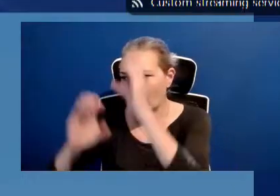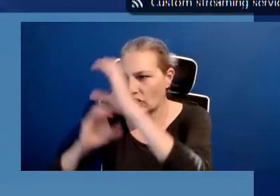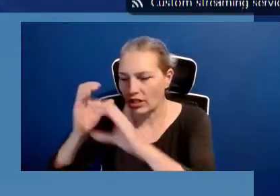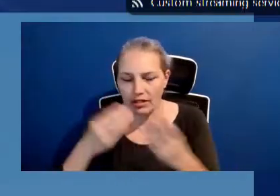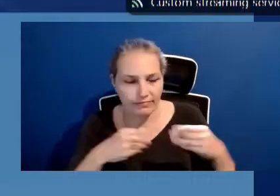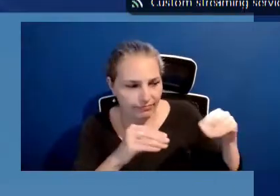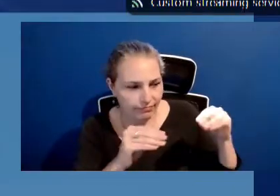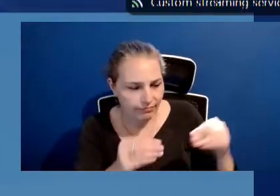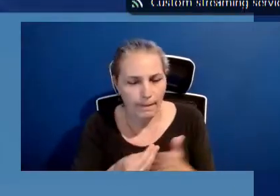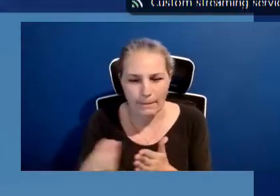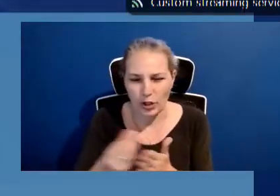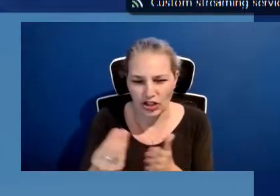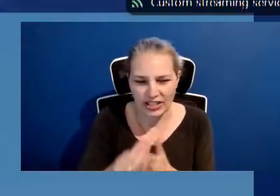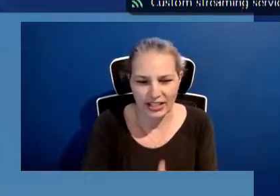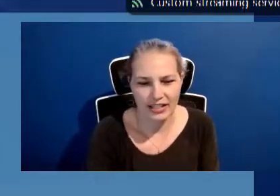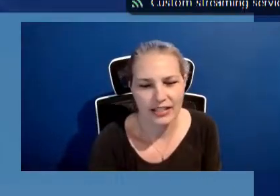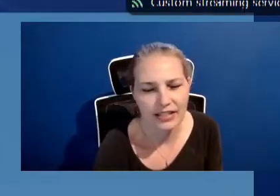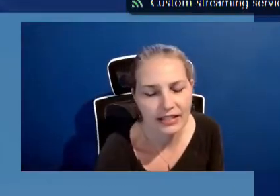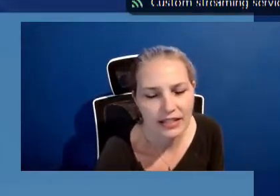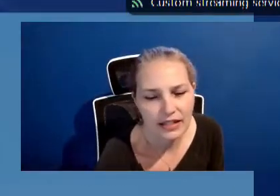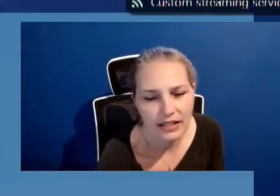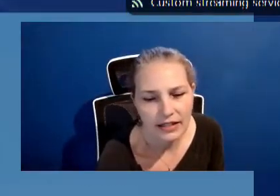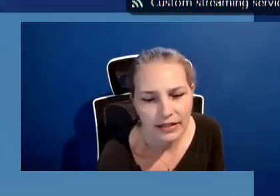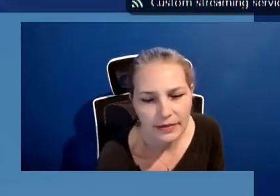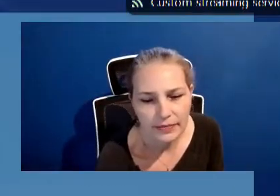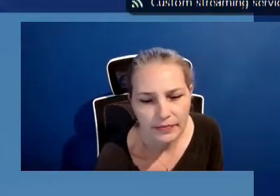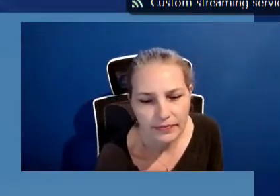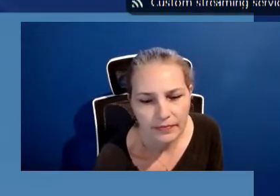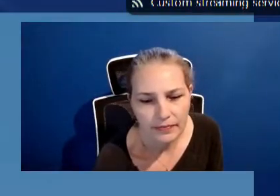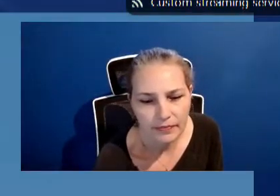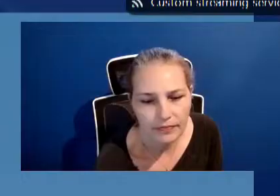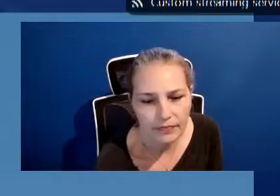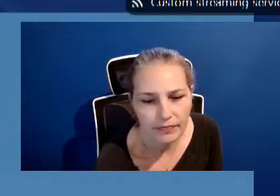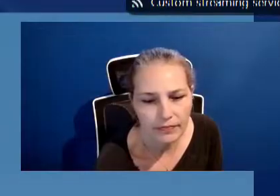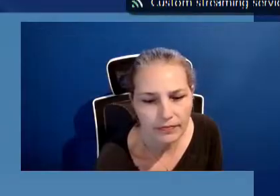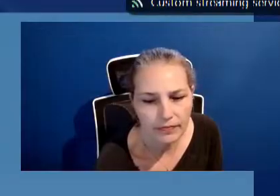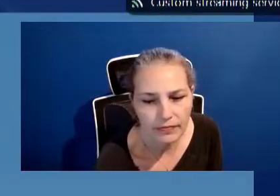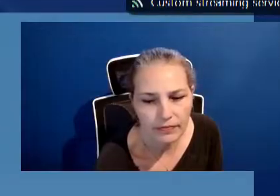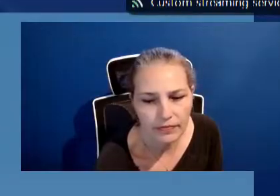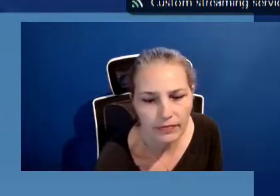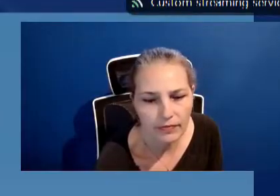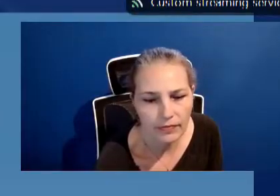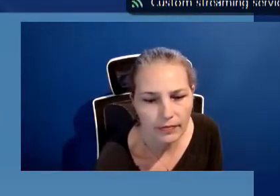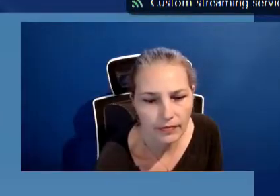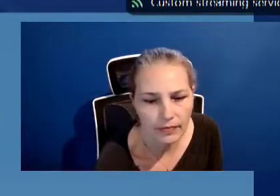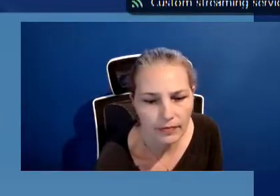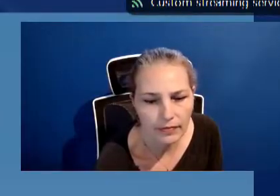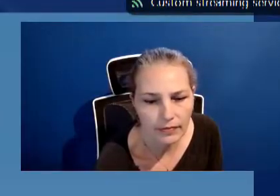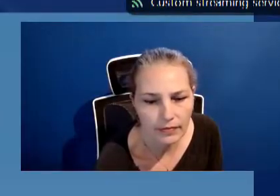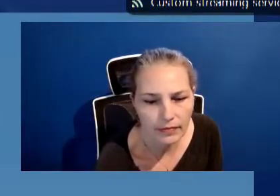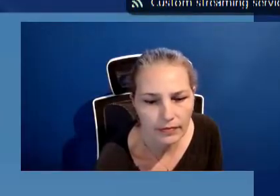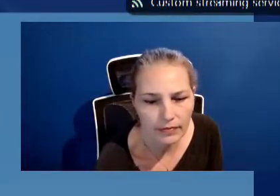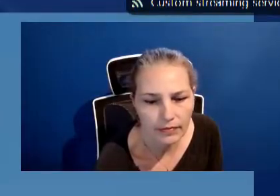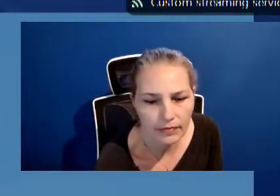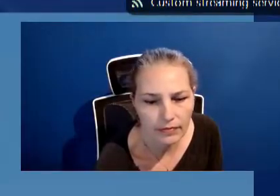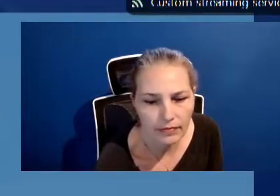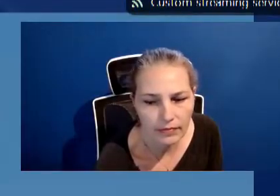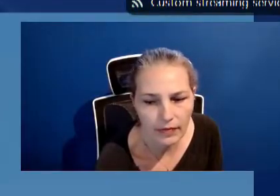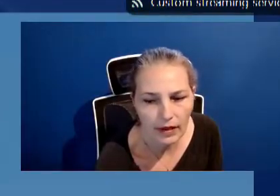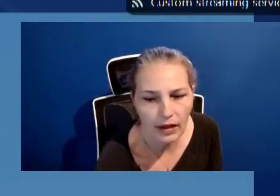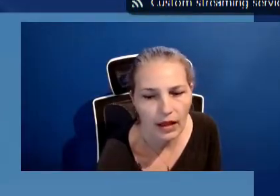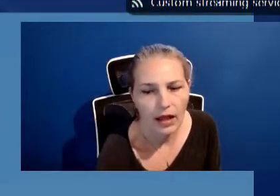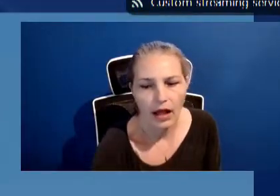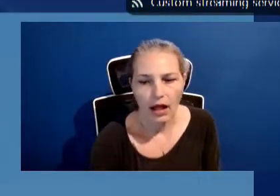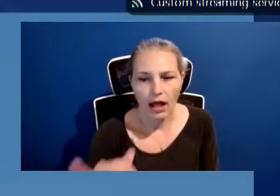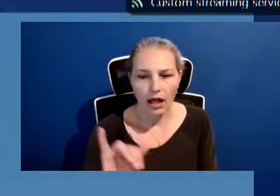and purchases, real estate documents and loans. But of the thousands of price gouging complaints we've received this year,